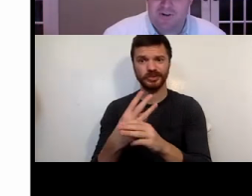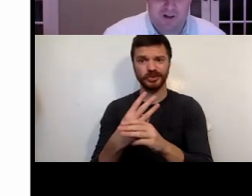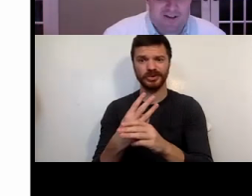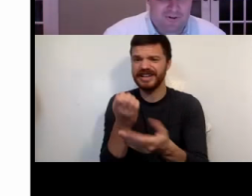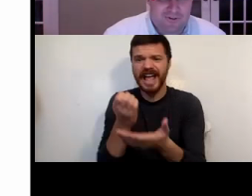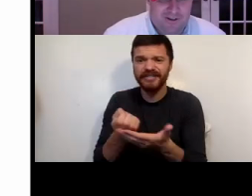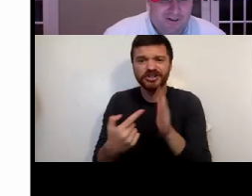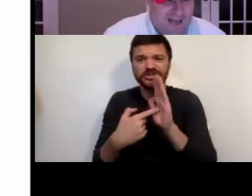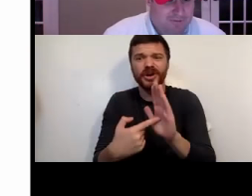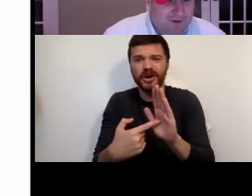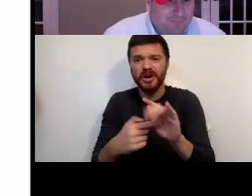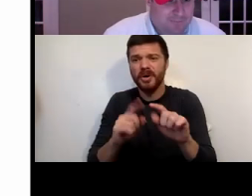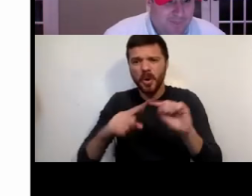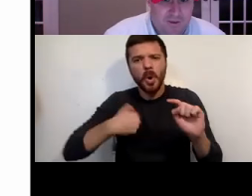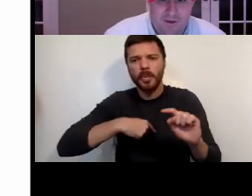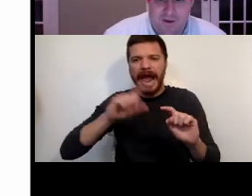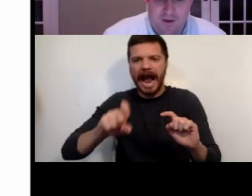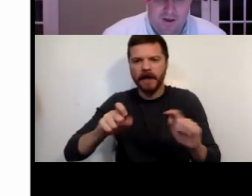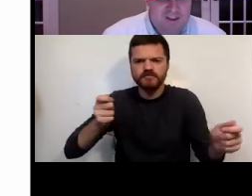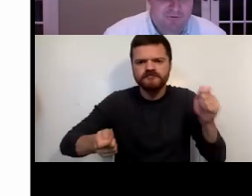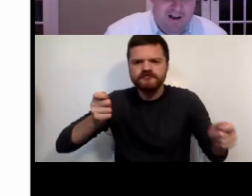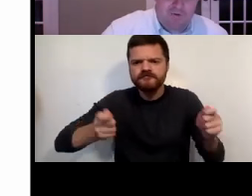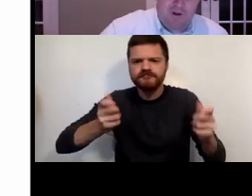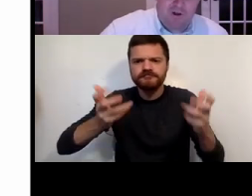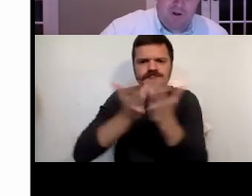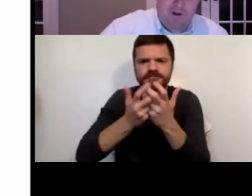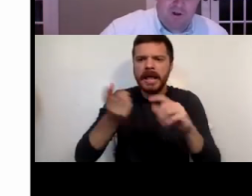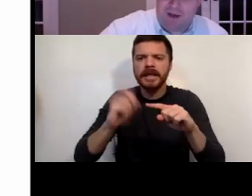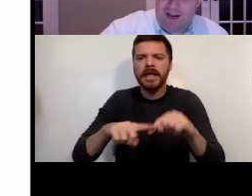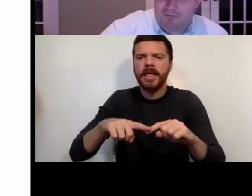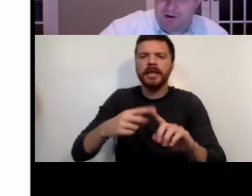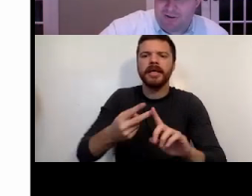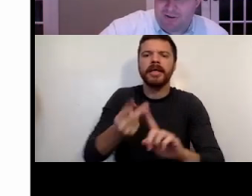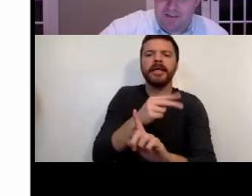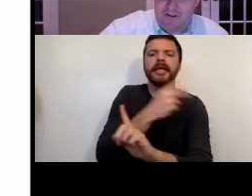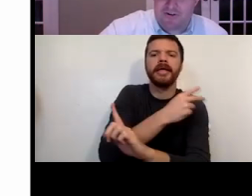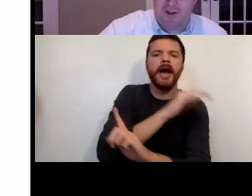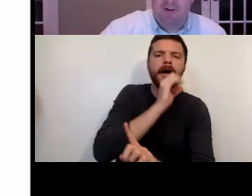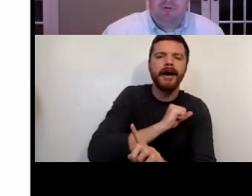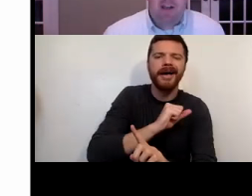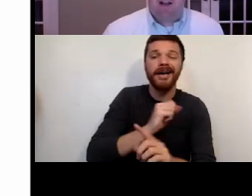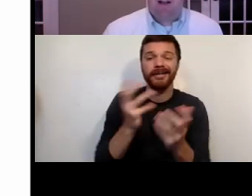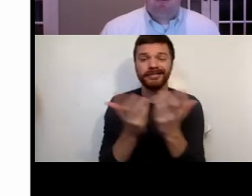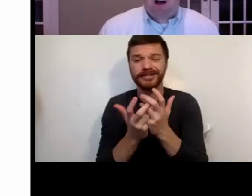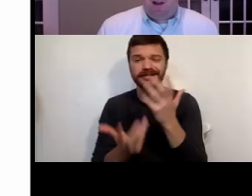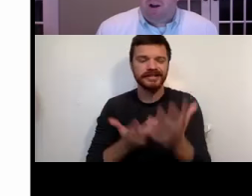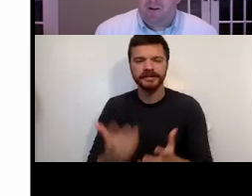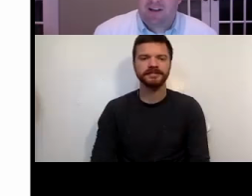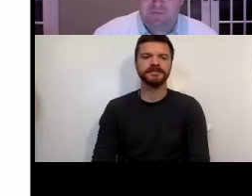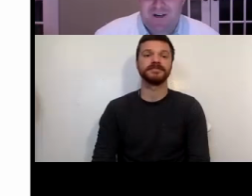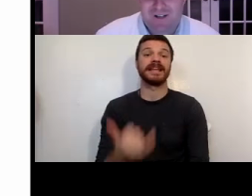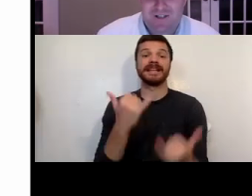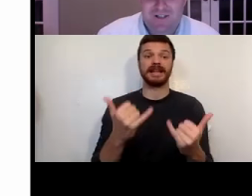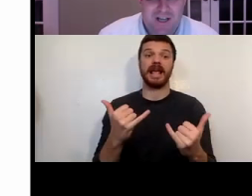need to address those things adaptively. And then finally, we also need systematic and rigorous methods. So even if we did identify and